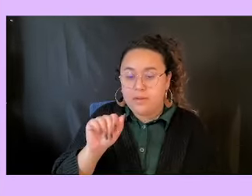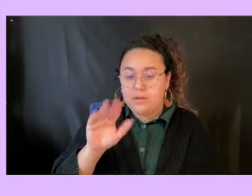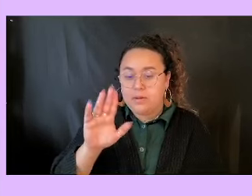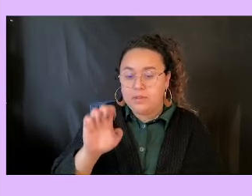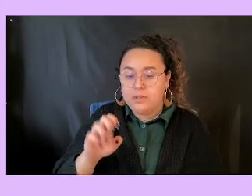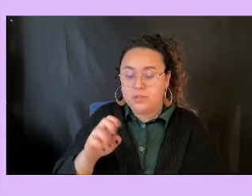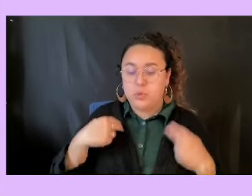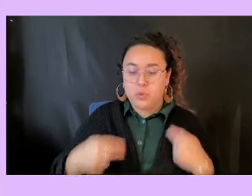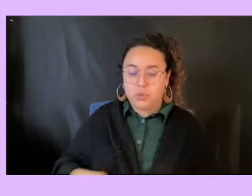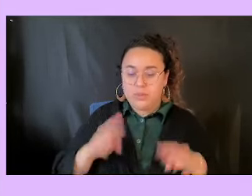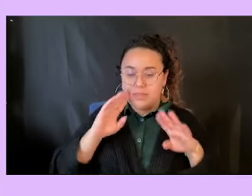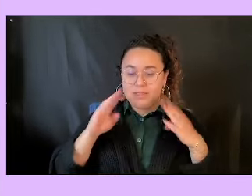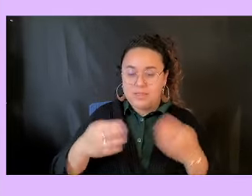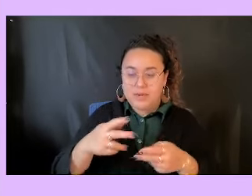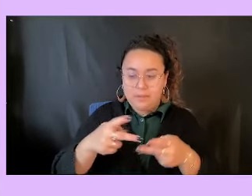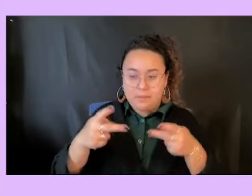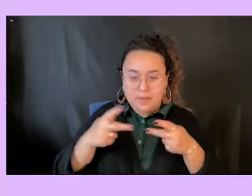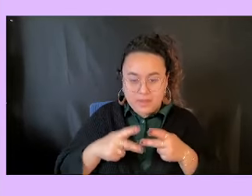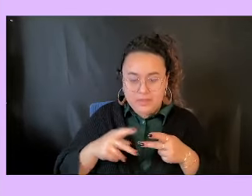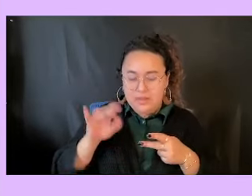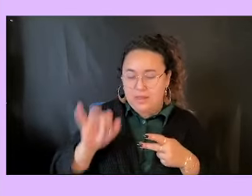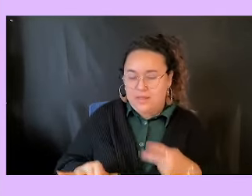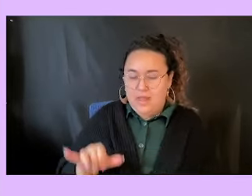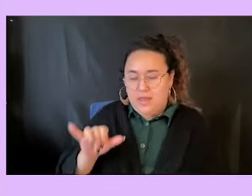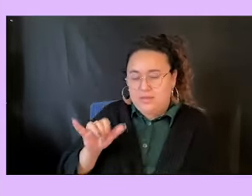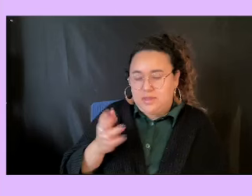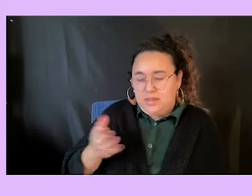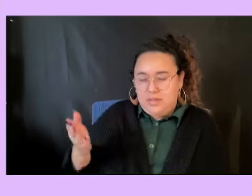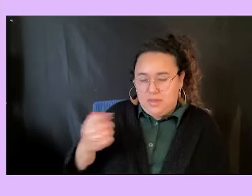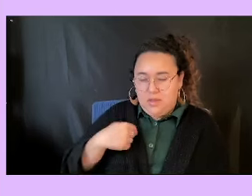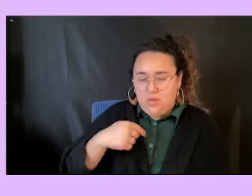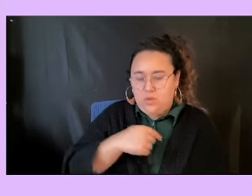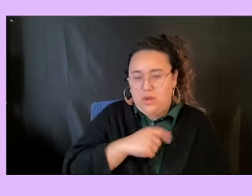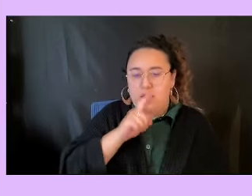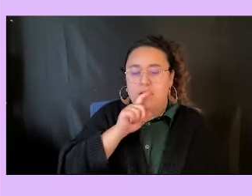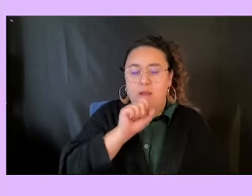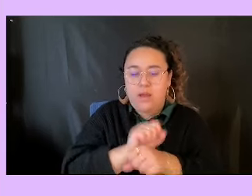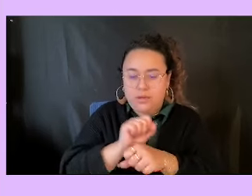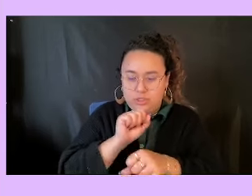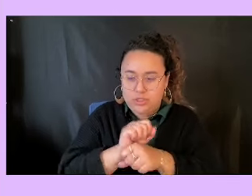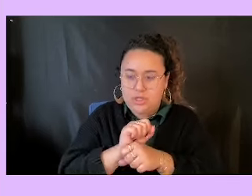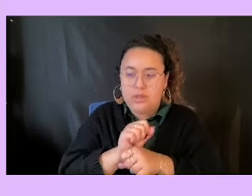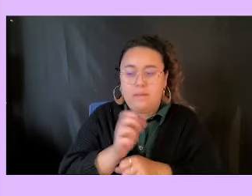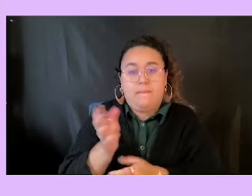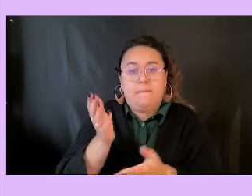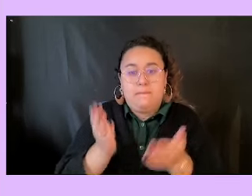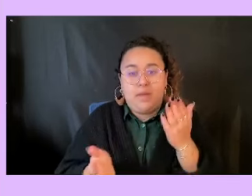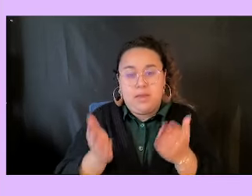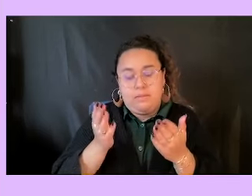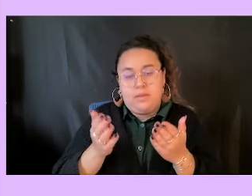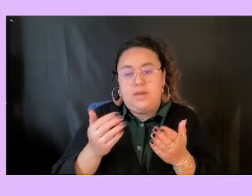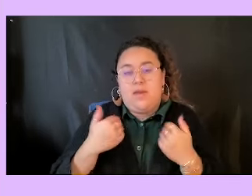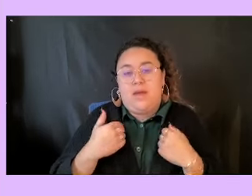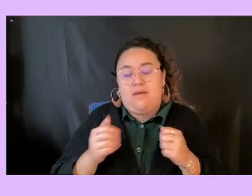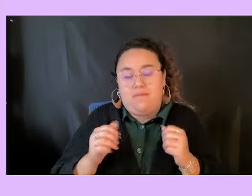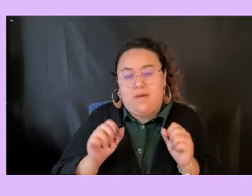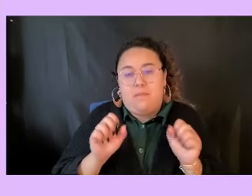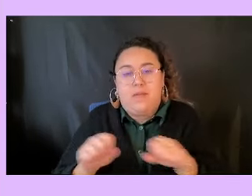humanity-centered place, and it feels like that is the thing by which we are actually maybe have a shot in hell of moving some